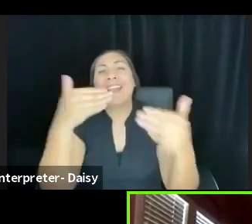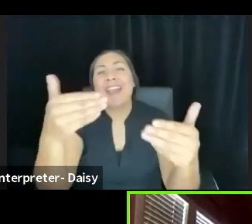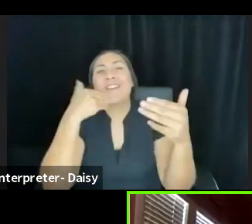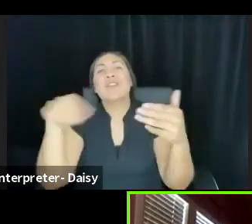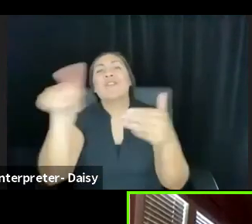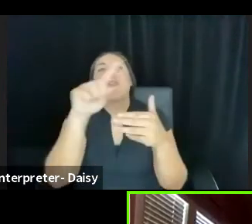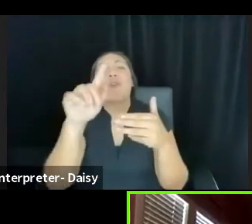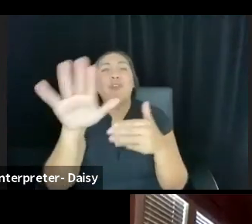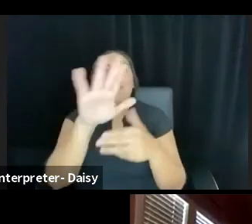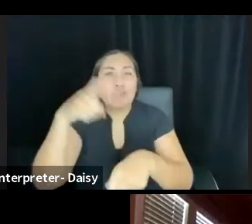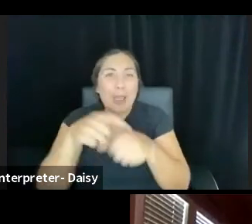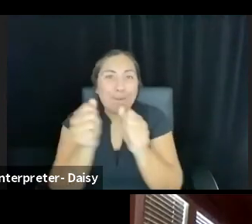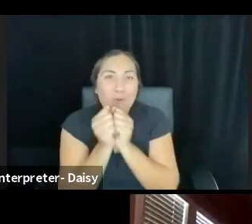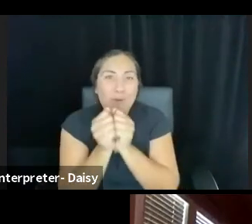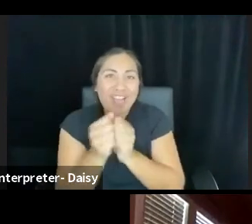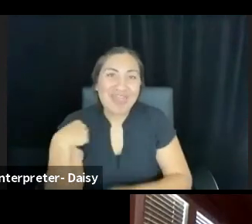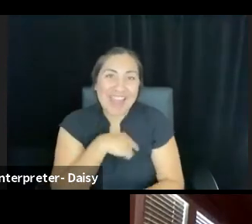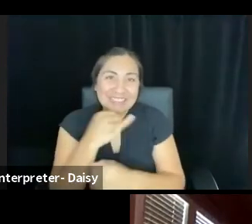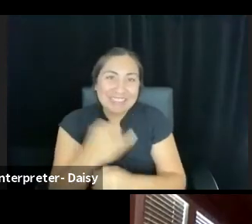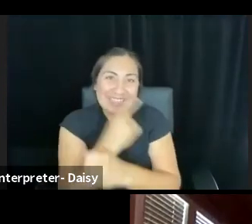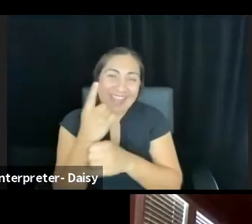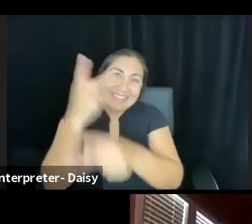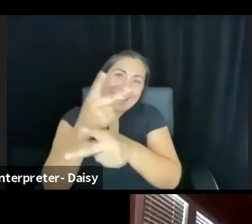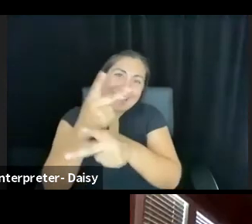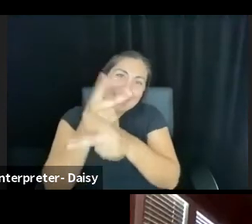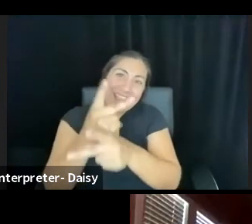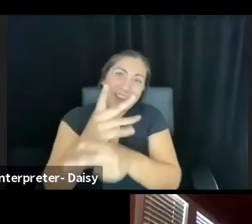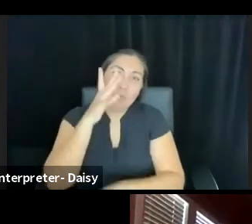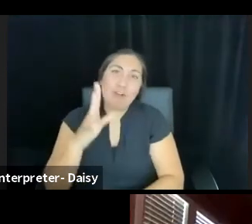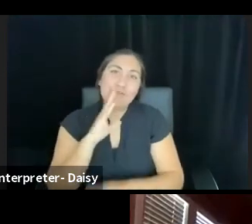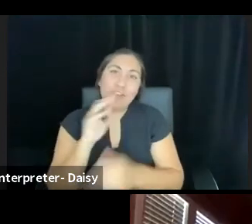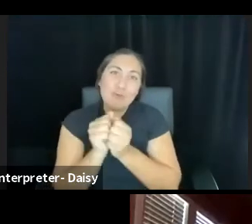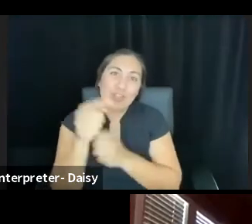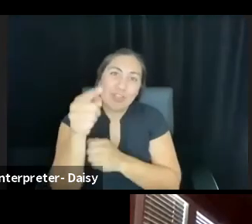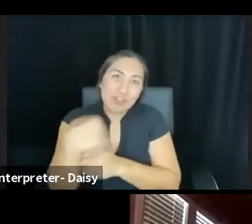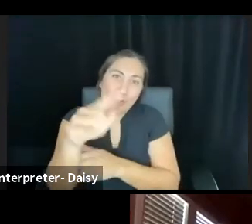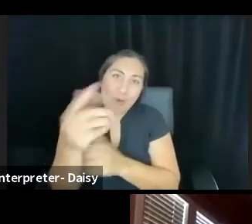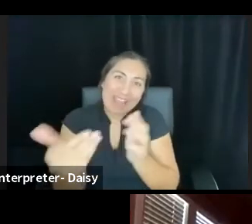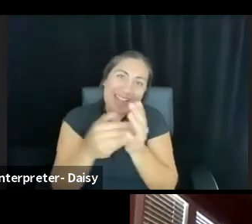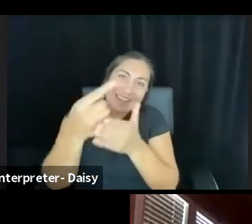today. Take care. We will talk to you again next Tuesday.